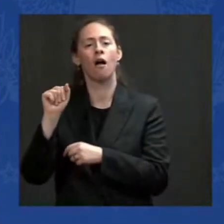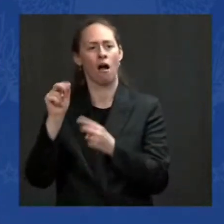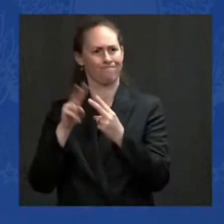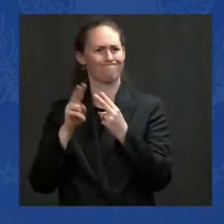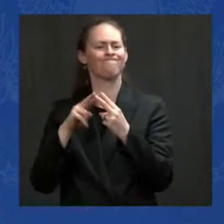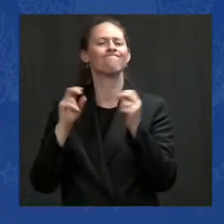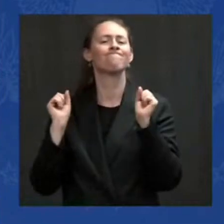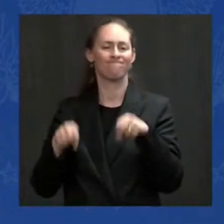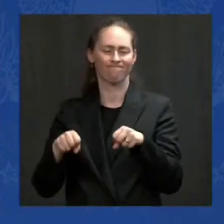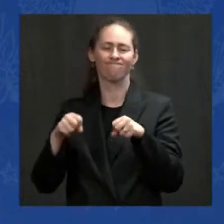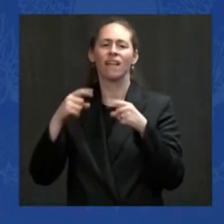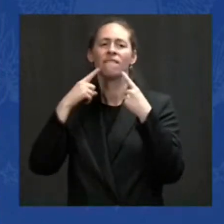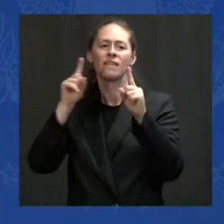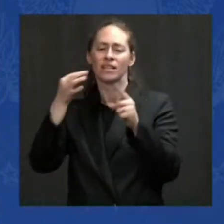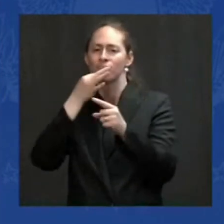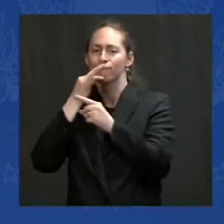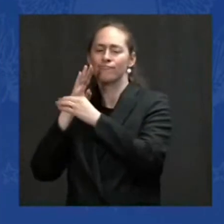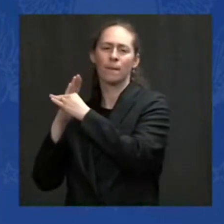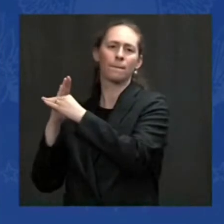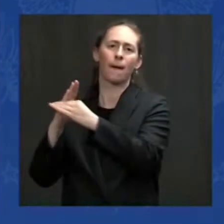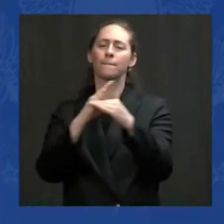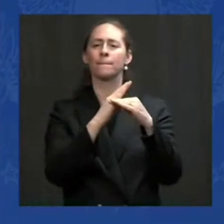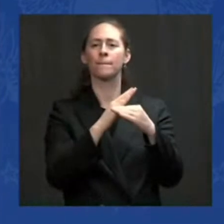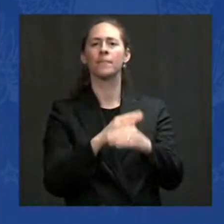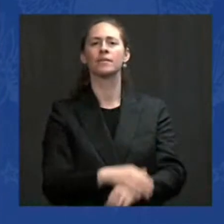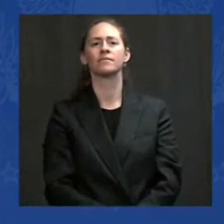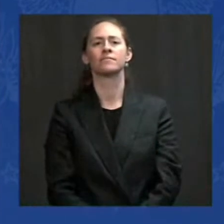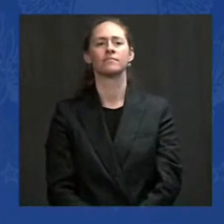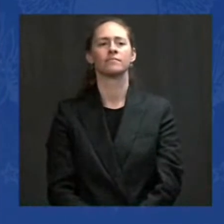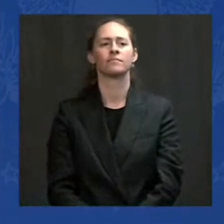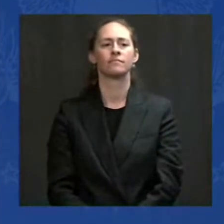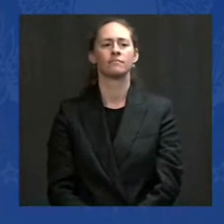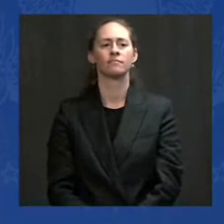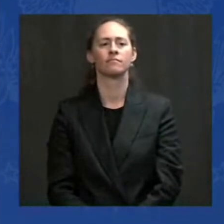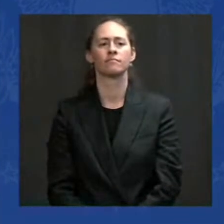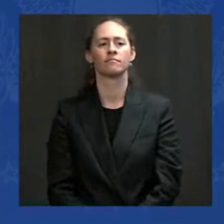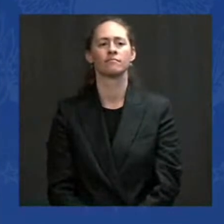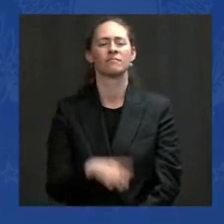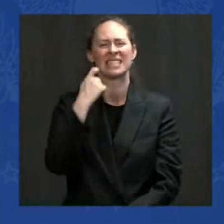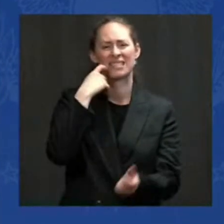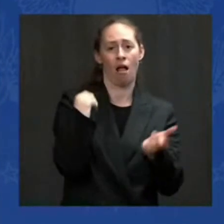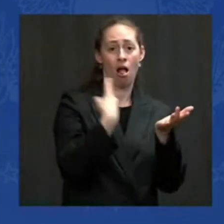slide, please. The question is, I've just spoken about the mRNA vaccines. What about